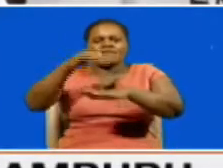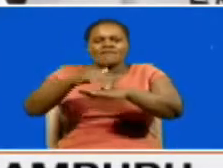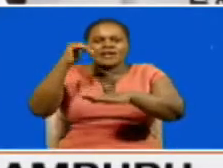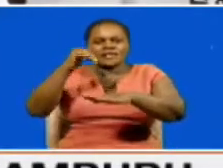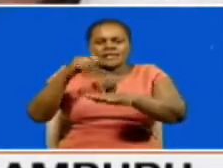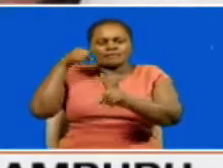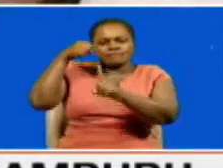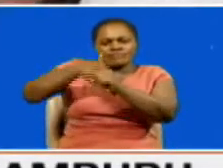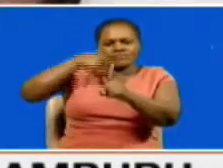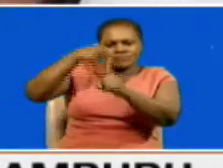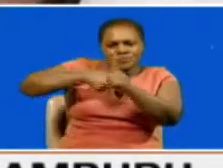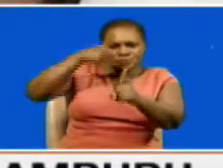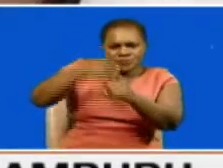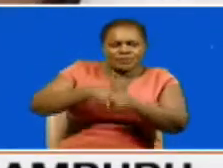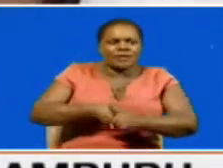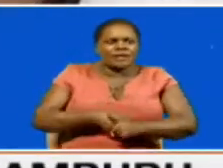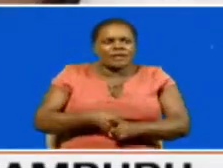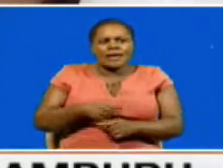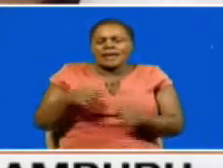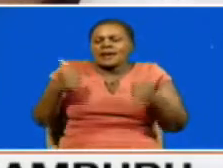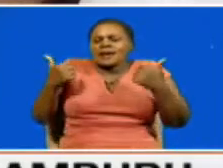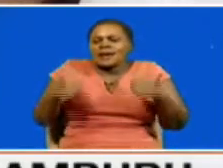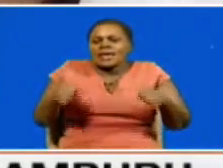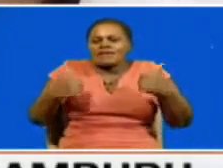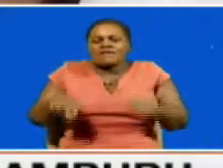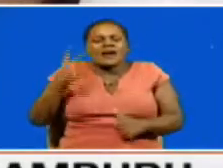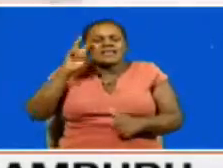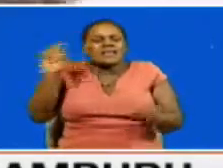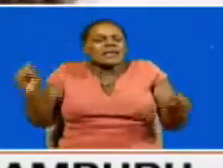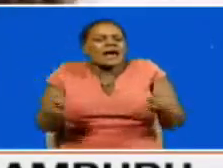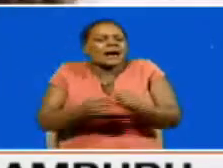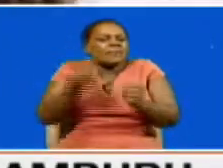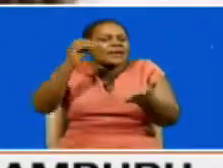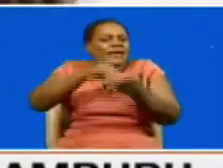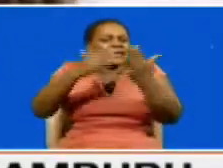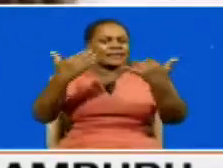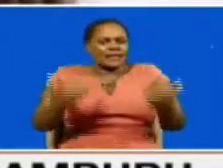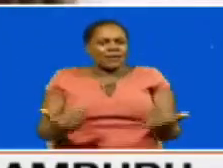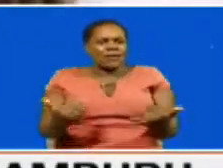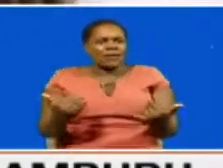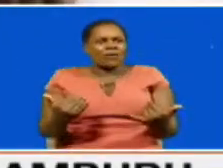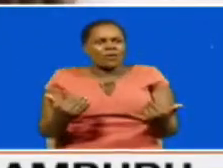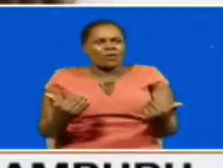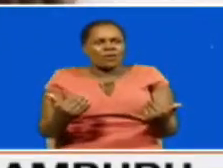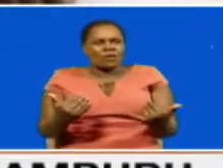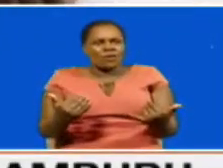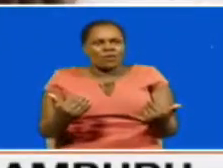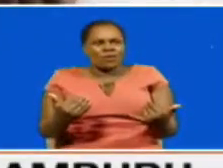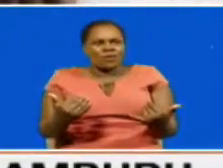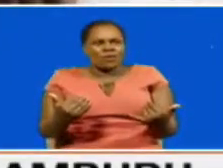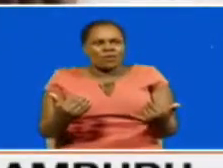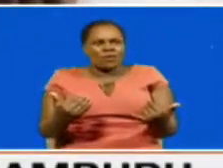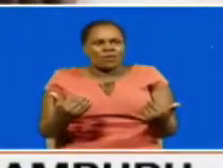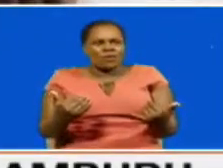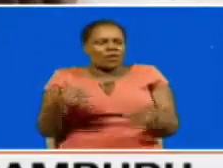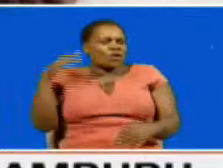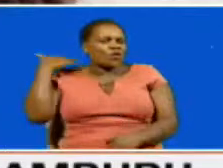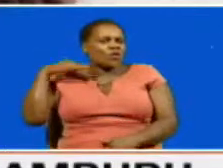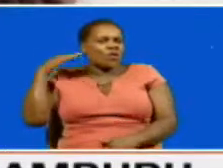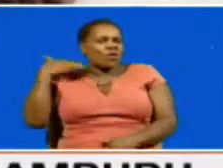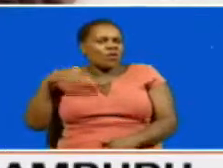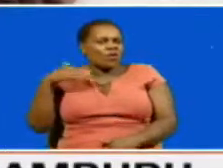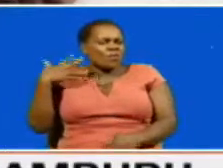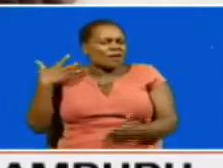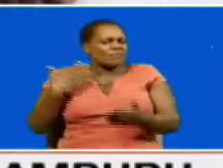by violence. Hatujawahi kuona ile imefanyika kwa sasa. Hiyo mambo ya jambasi